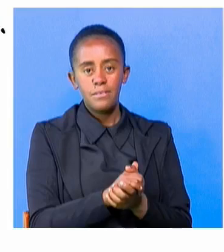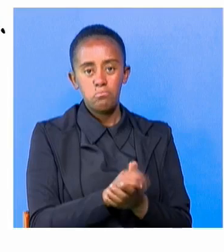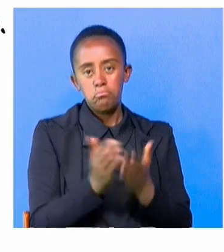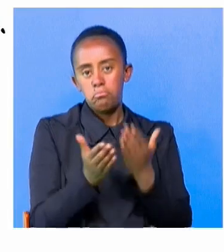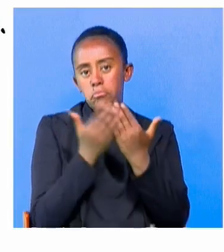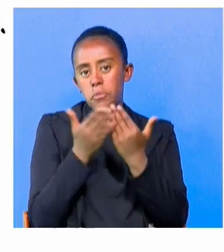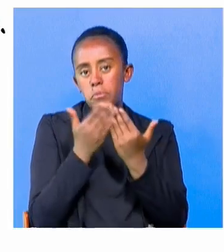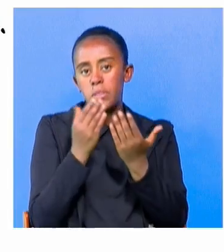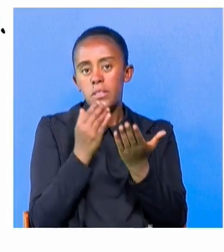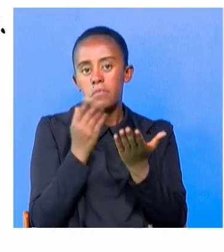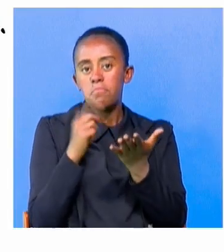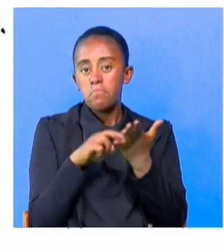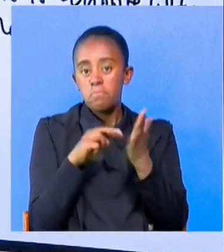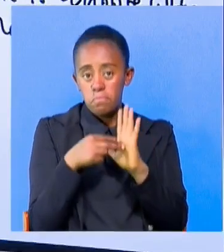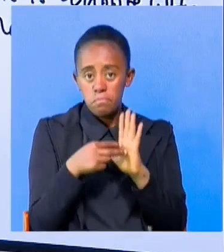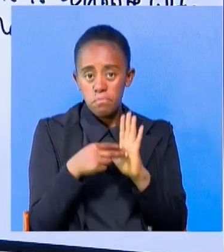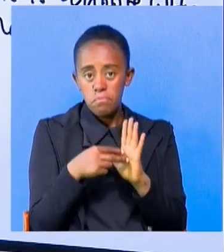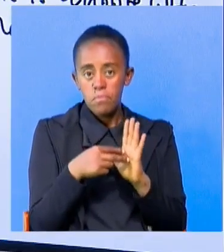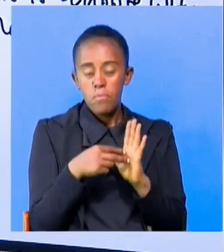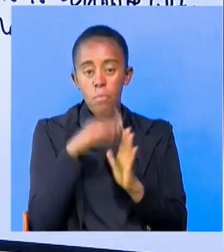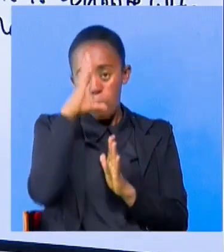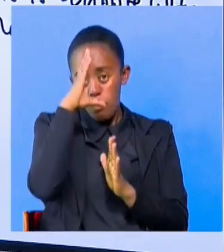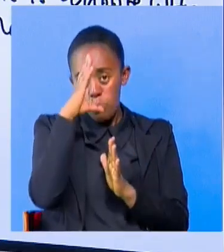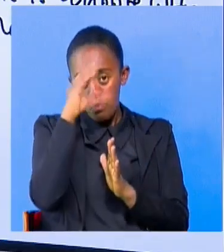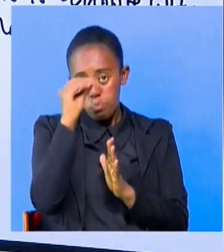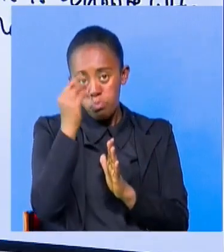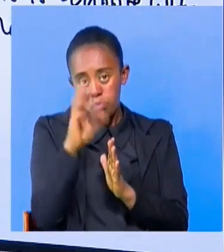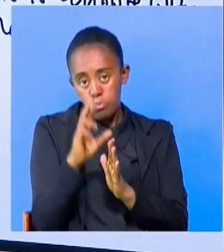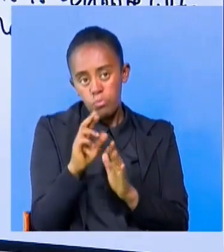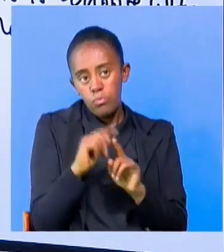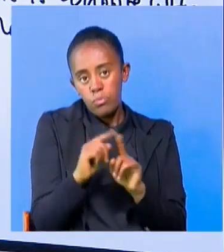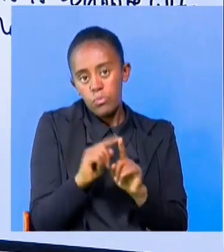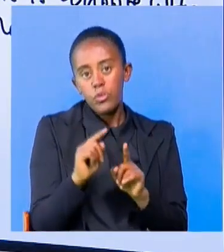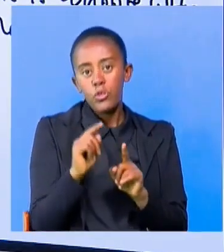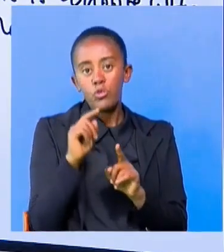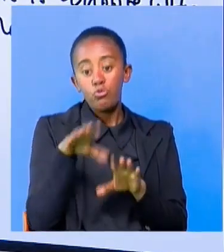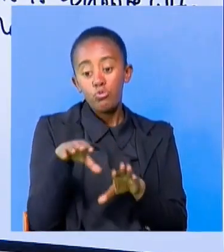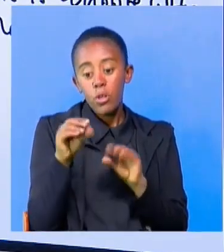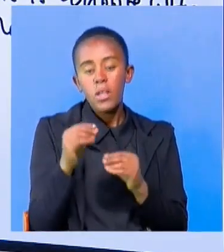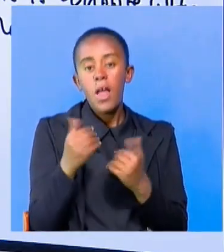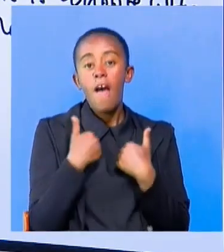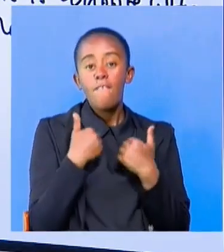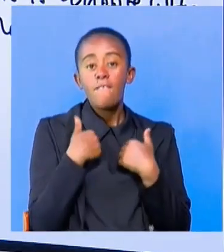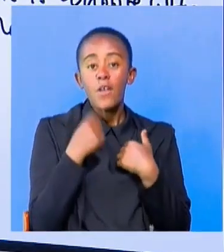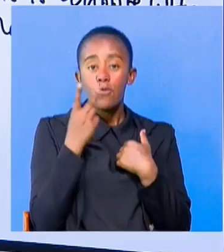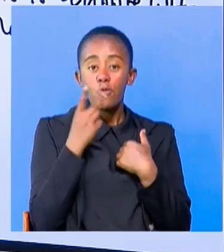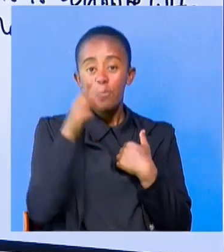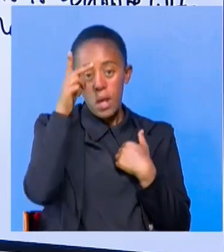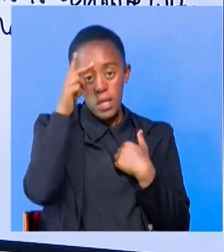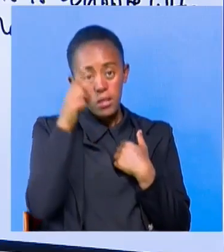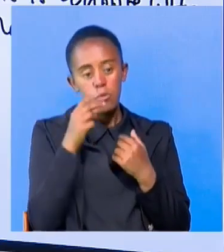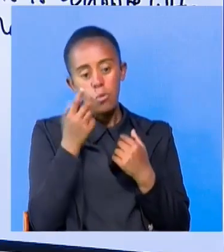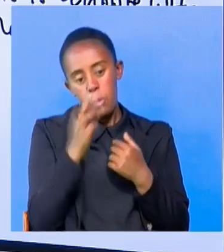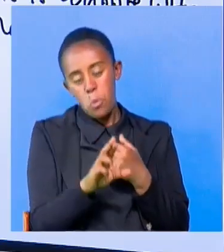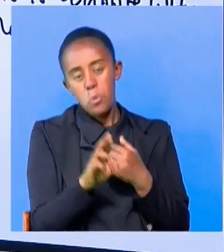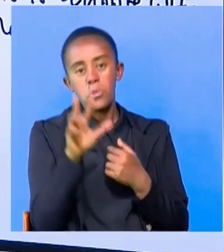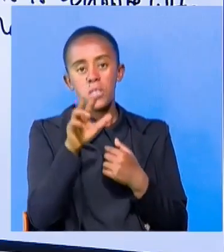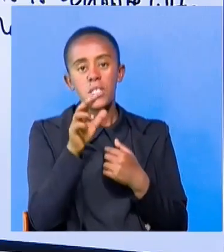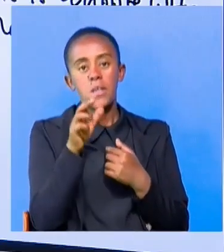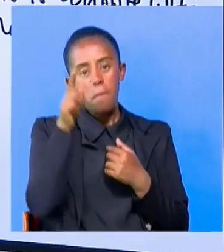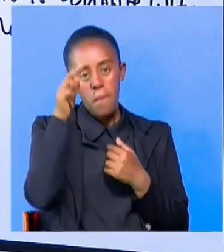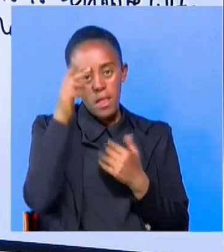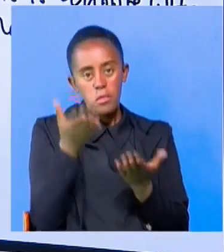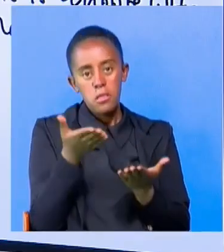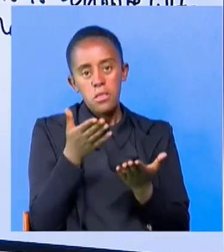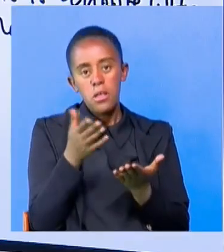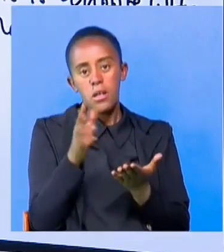Simply, it means that the boy or the student have 2 brothers. If he have 2 or 3 brothers, you